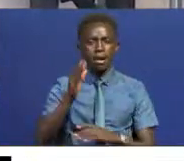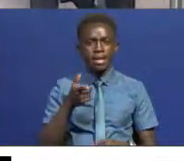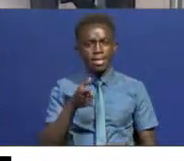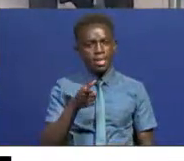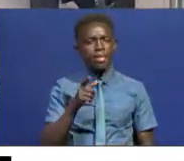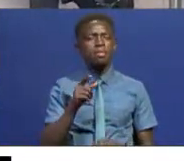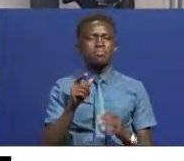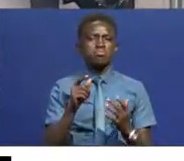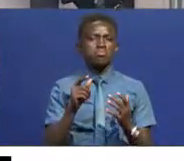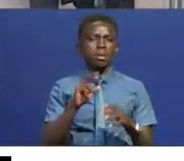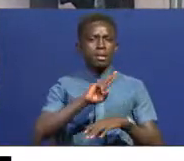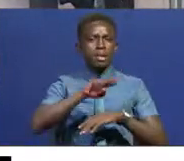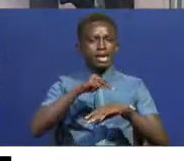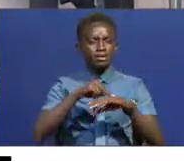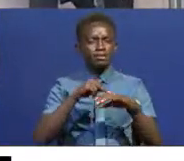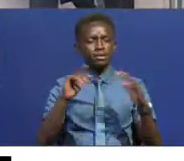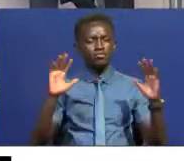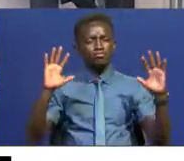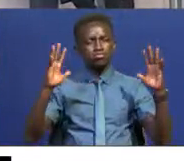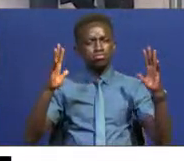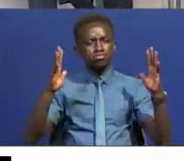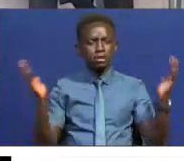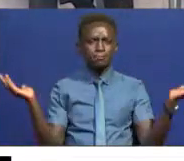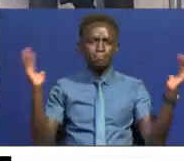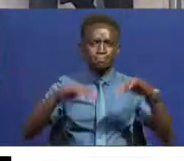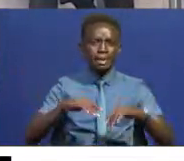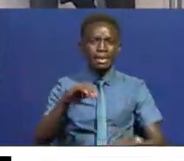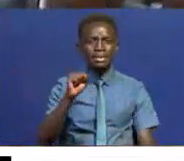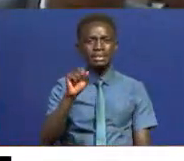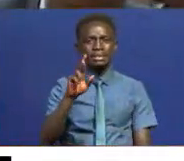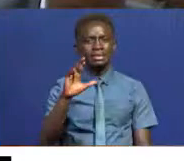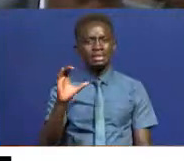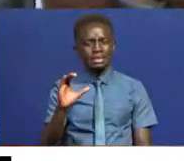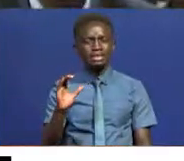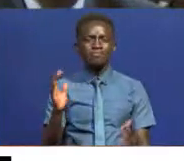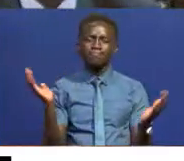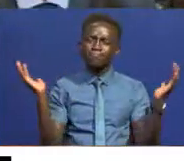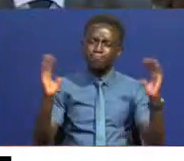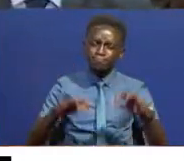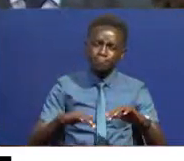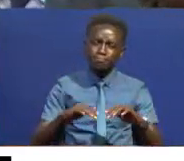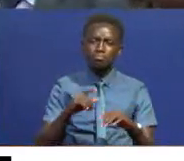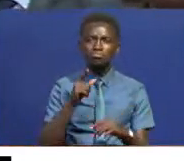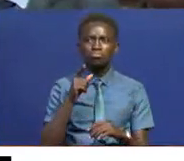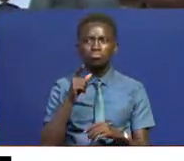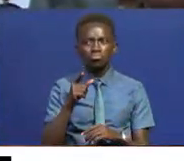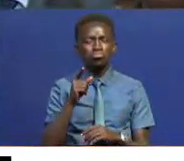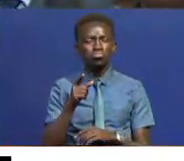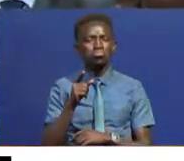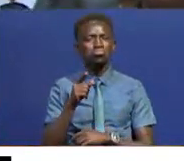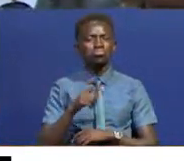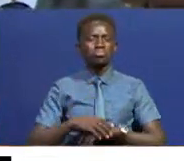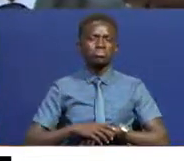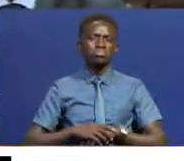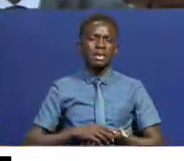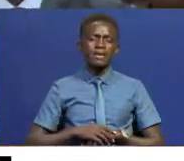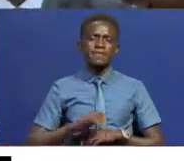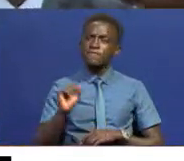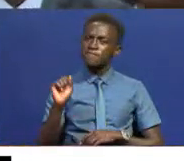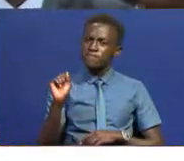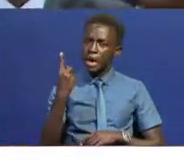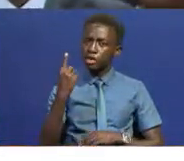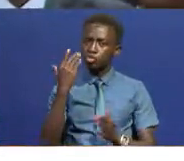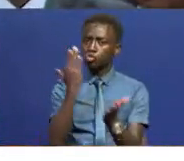Conference for a number of excellent reasons. The first, of course, is that it is